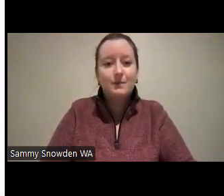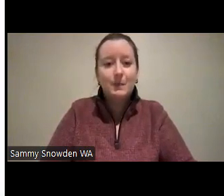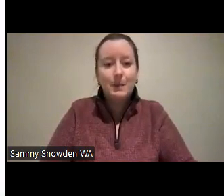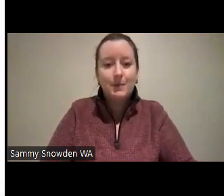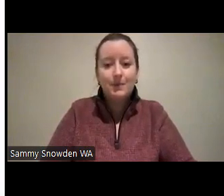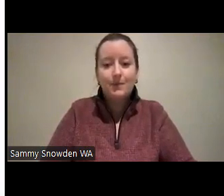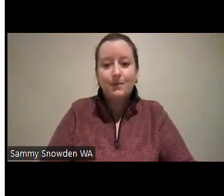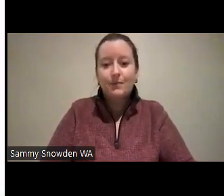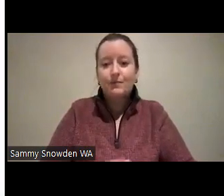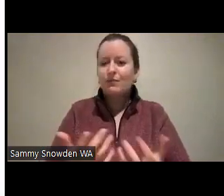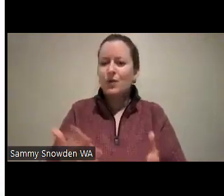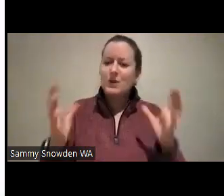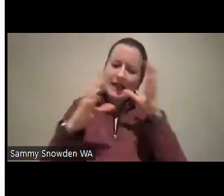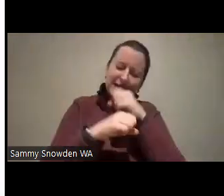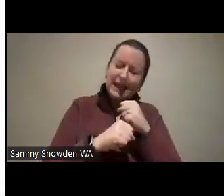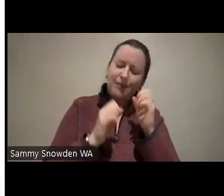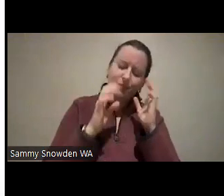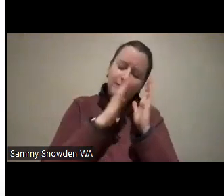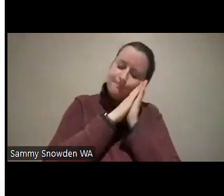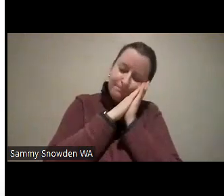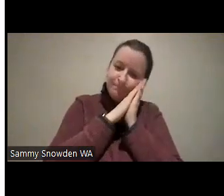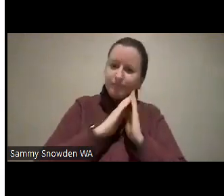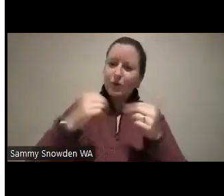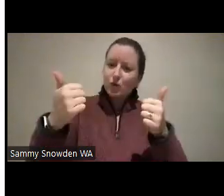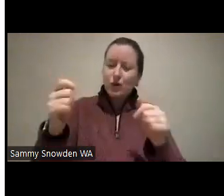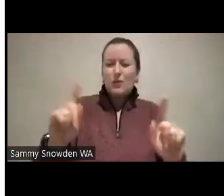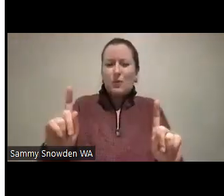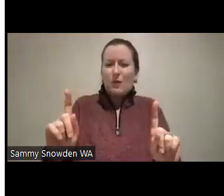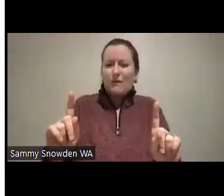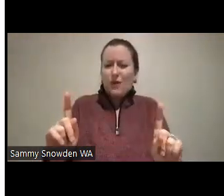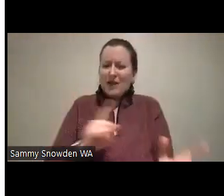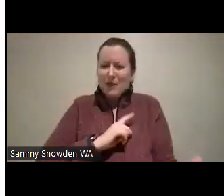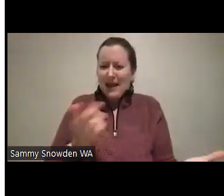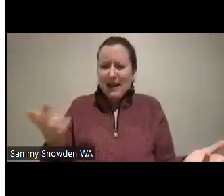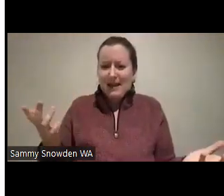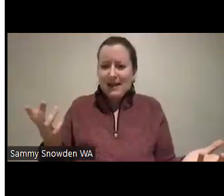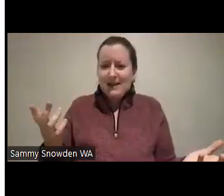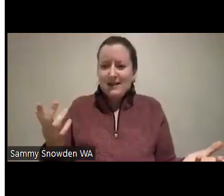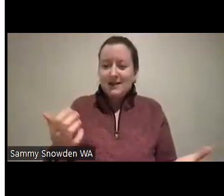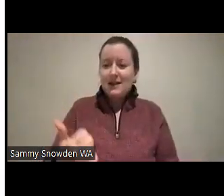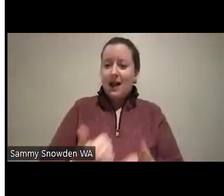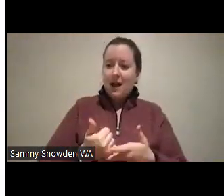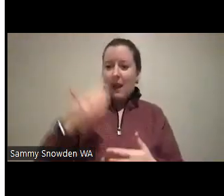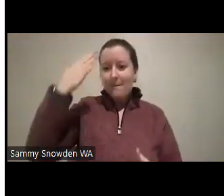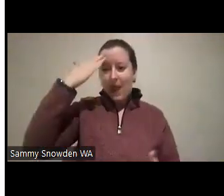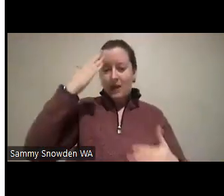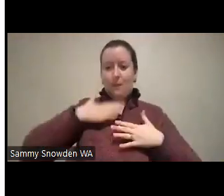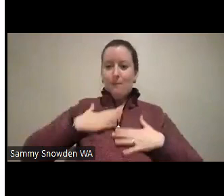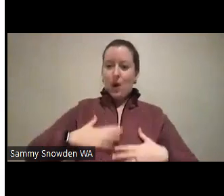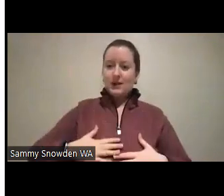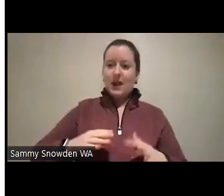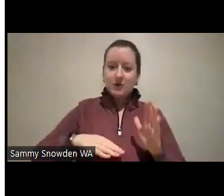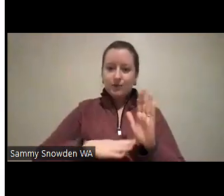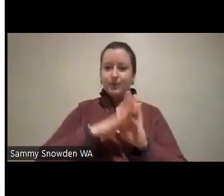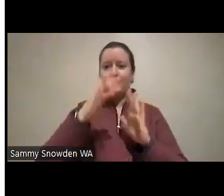So what are the benefits of sleep? Well, sleep is beneficial for our mind and our body, and getting the right amount of